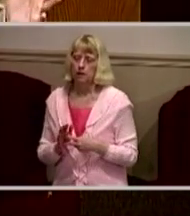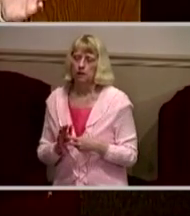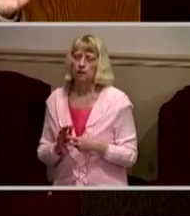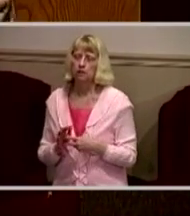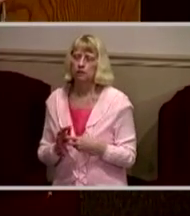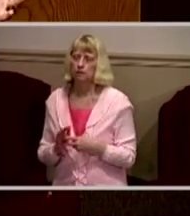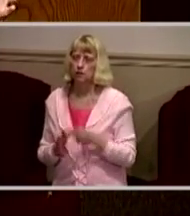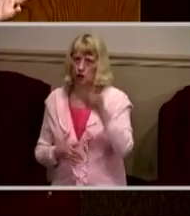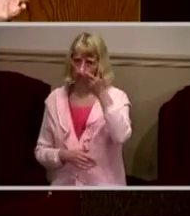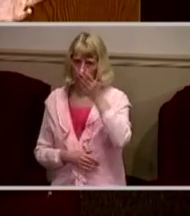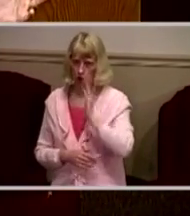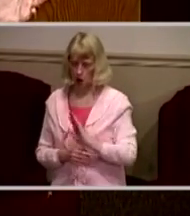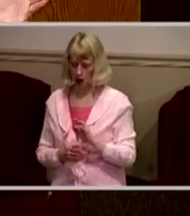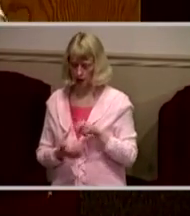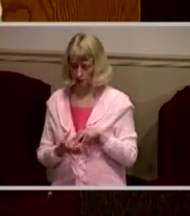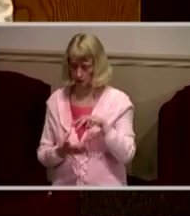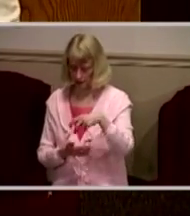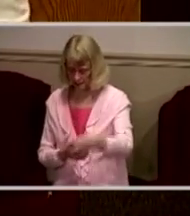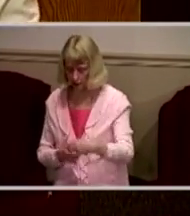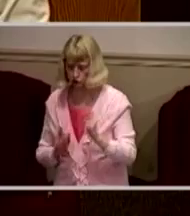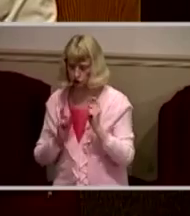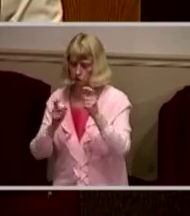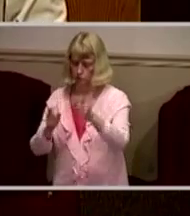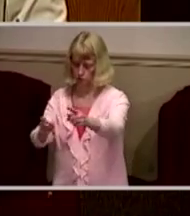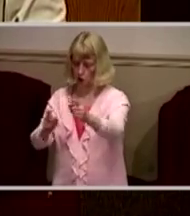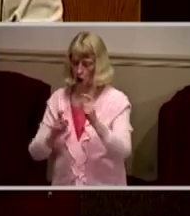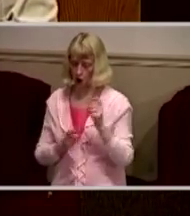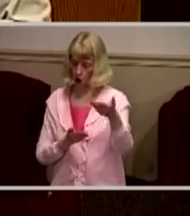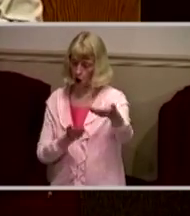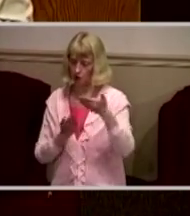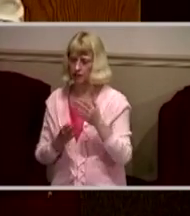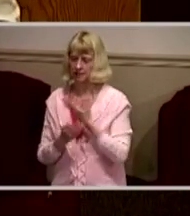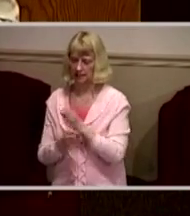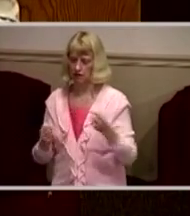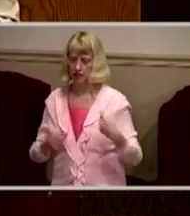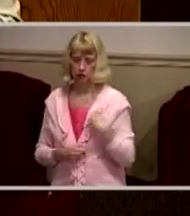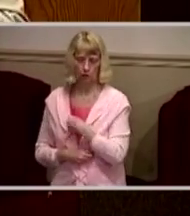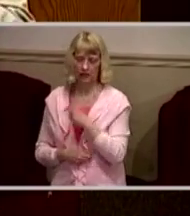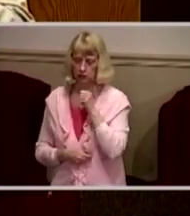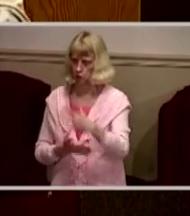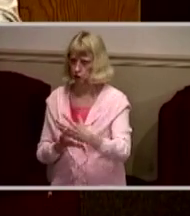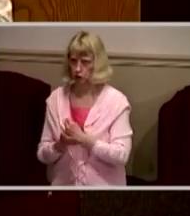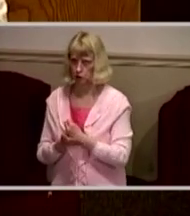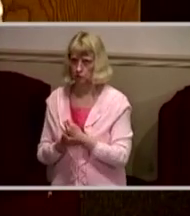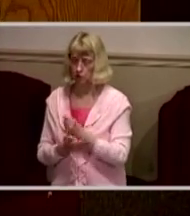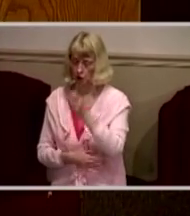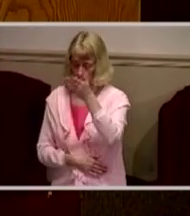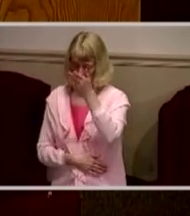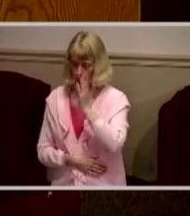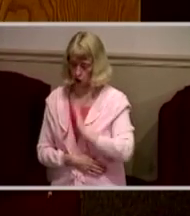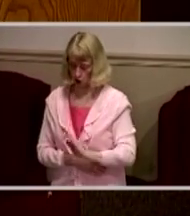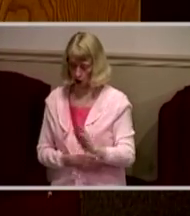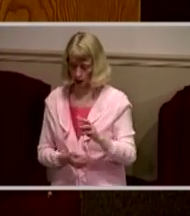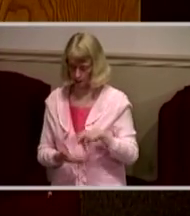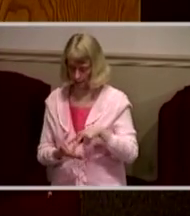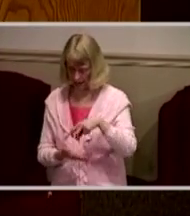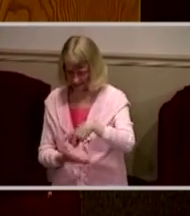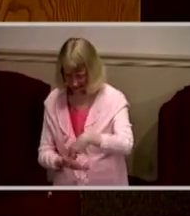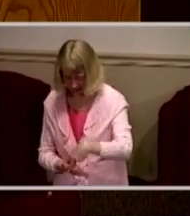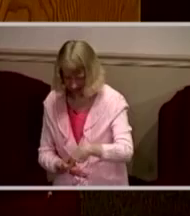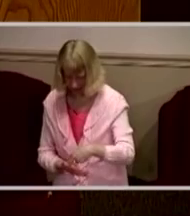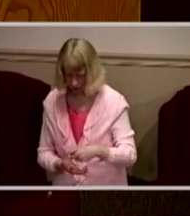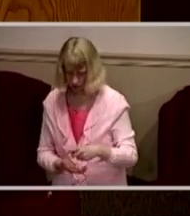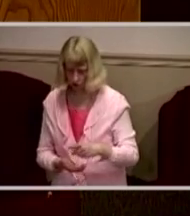God bent over backwards to provide for us a salvation that we do not deserve. He literally stooped down.